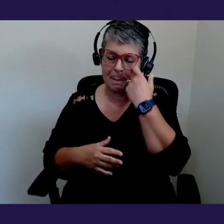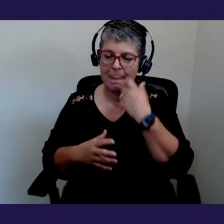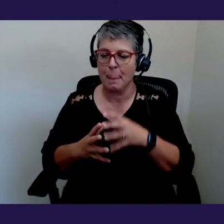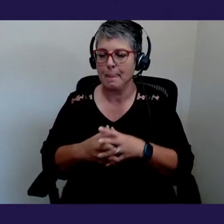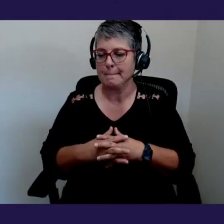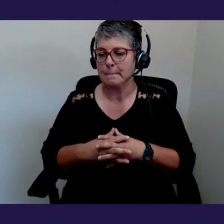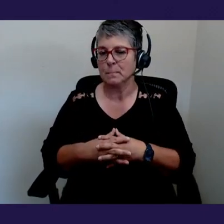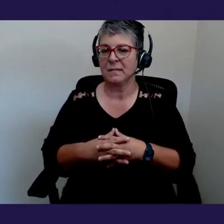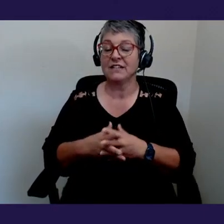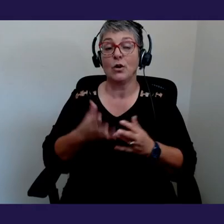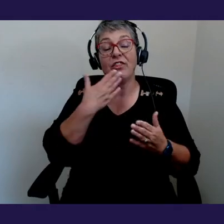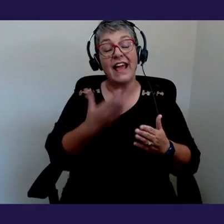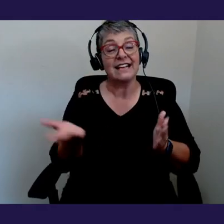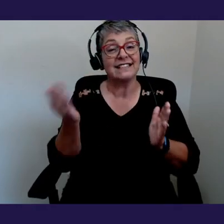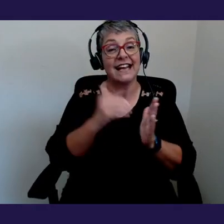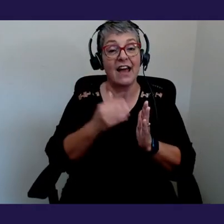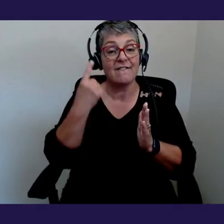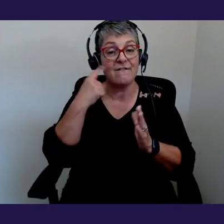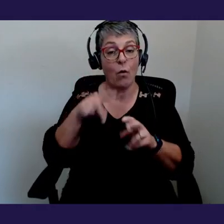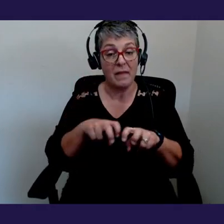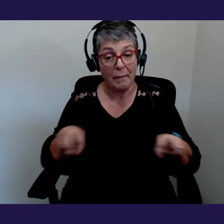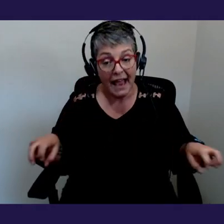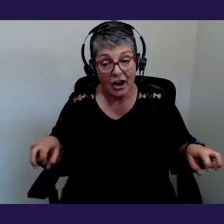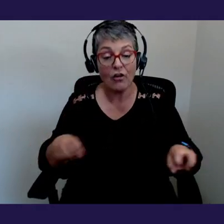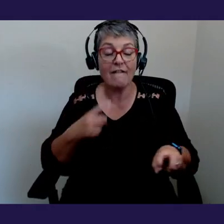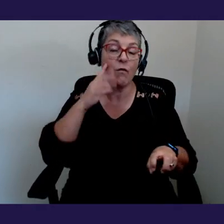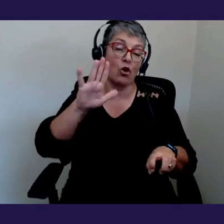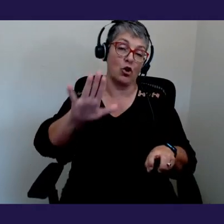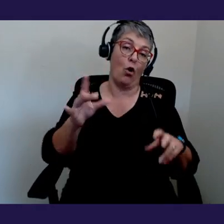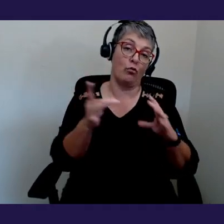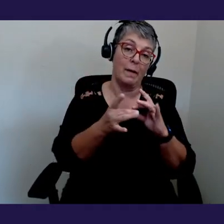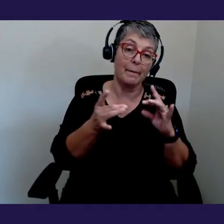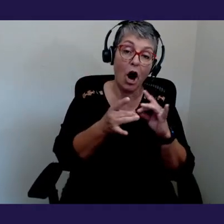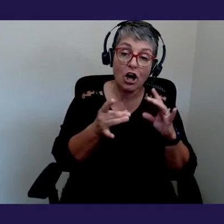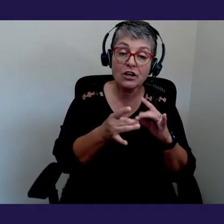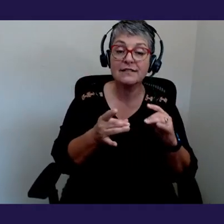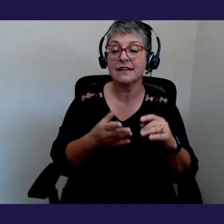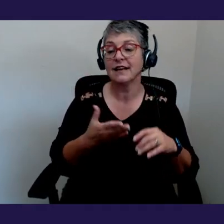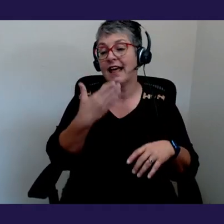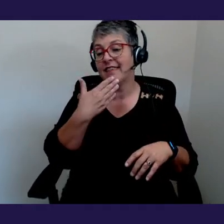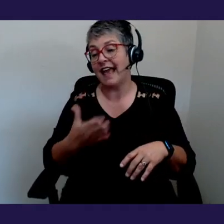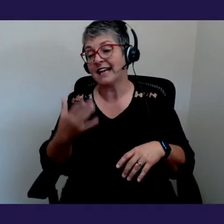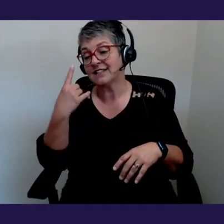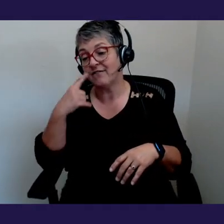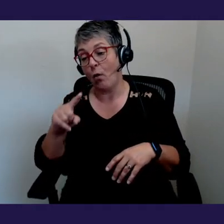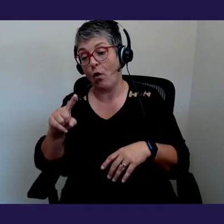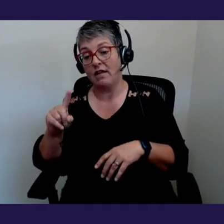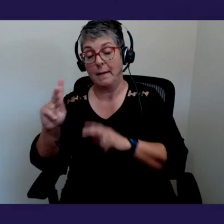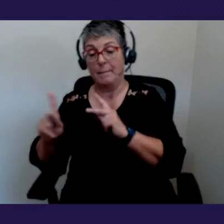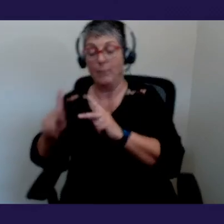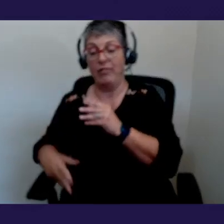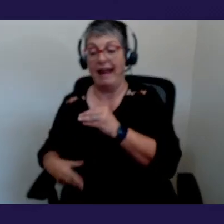So thanks again to the panel so much for your remarks. And thanks to the public who put the questions in the chat.